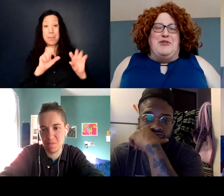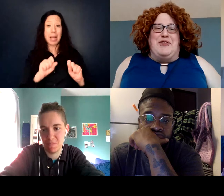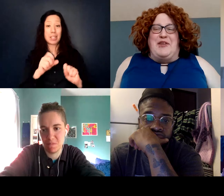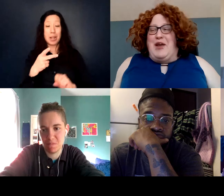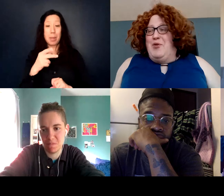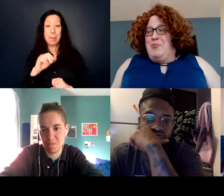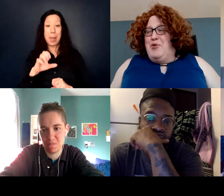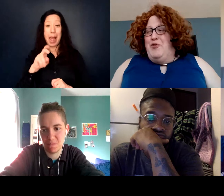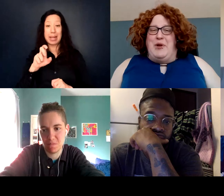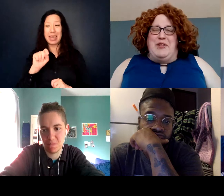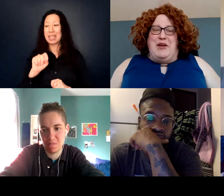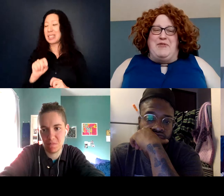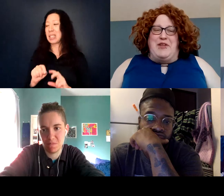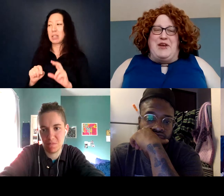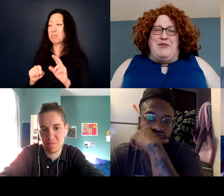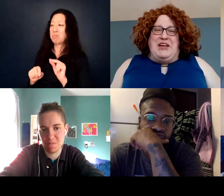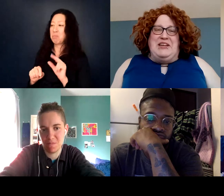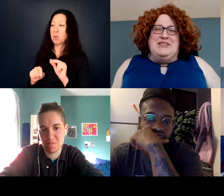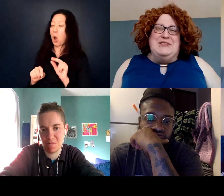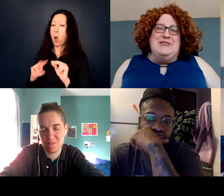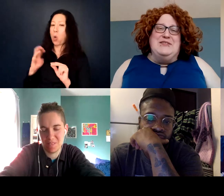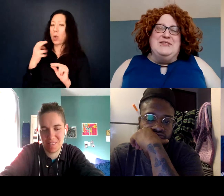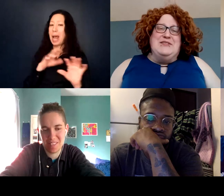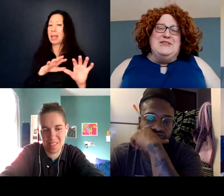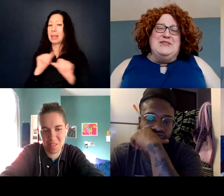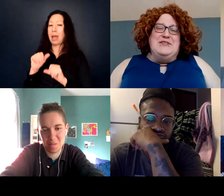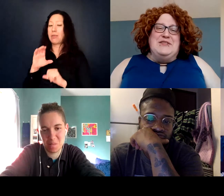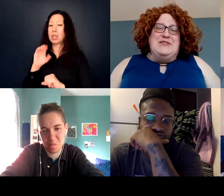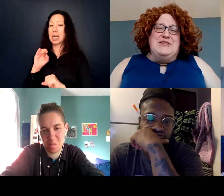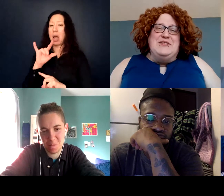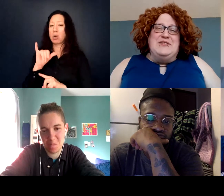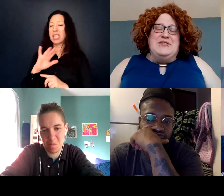my resources like that went poof when I left the county.